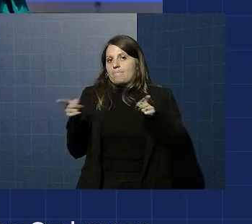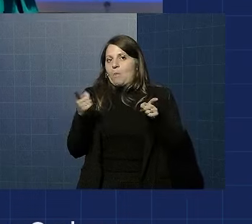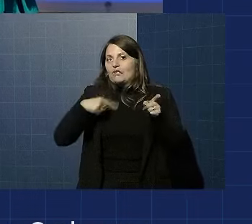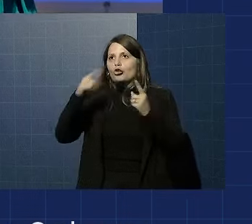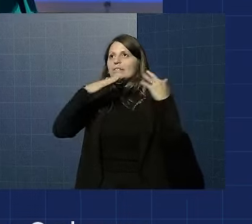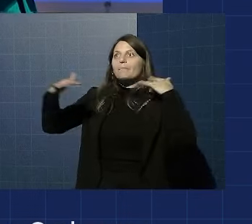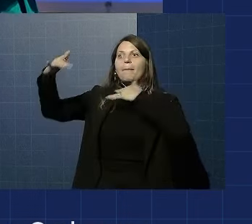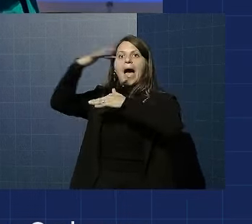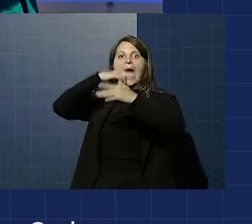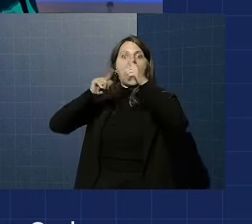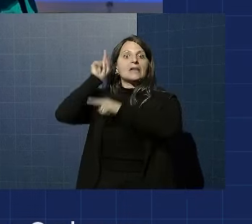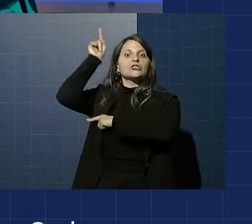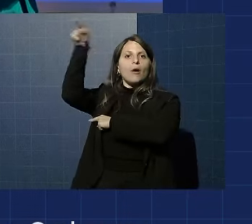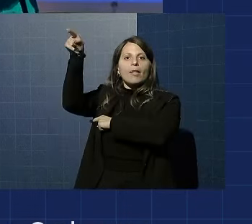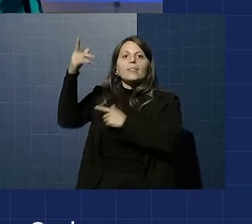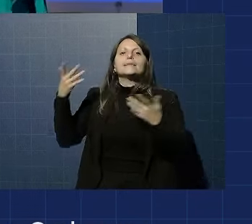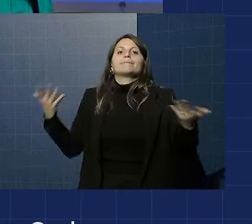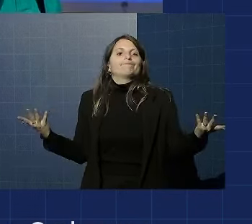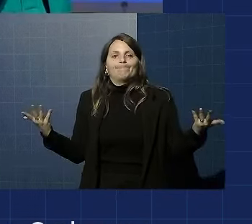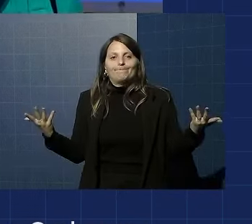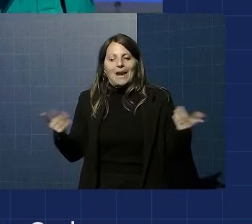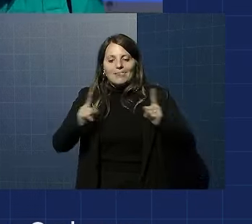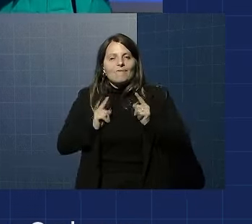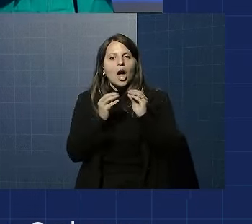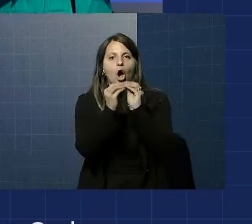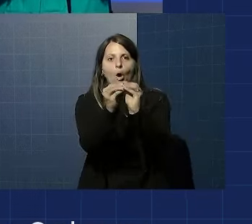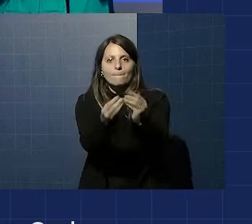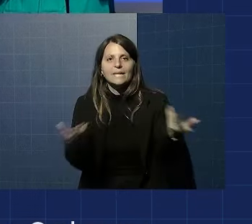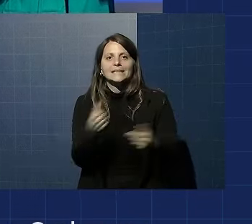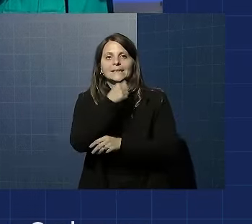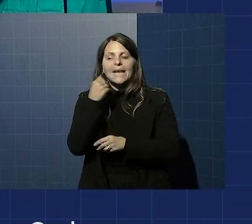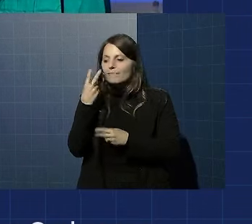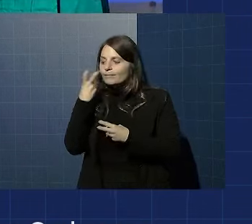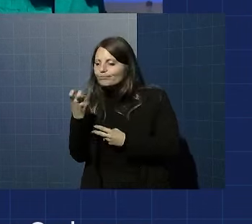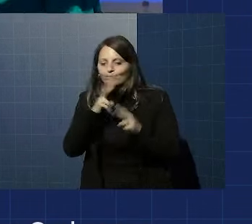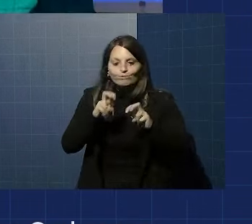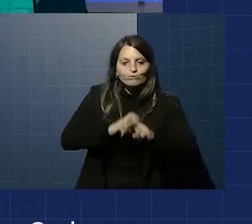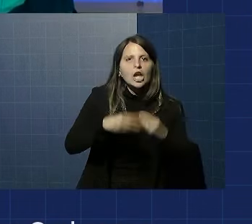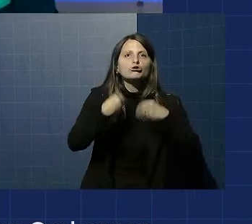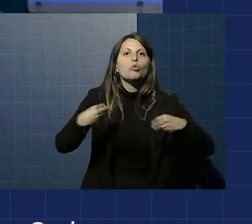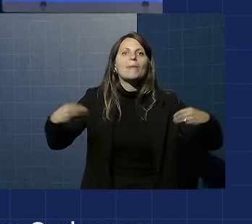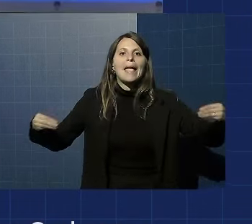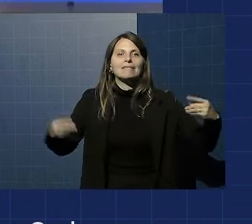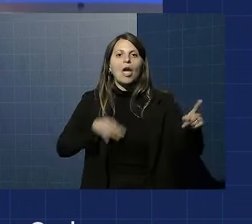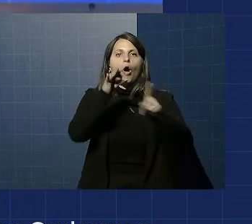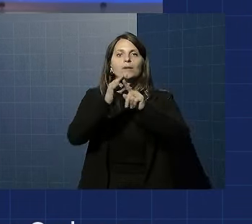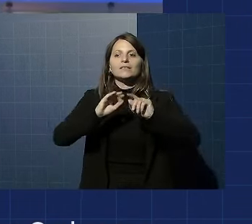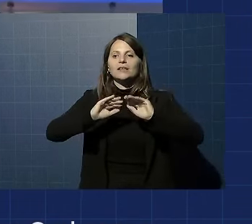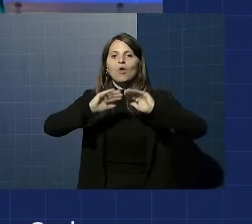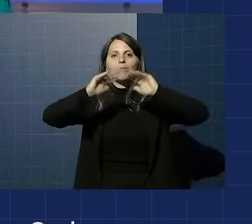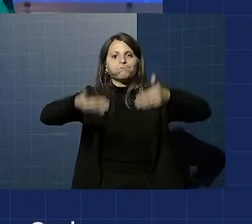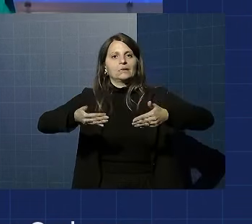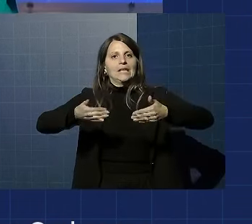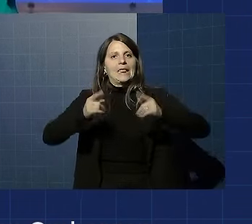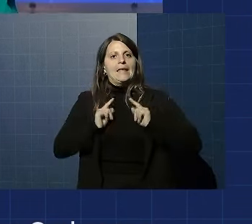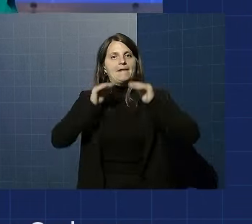much as possible. The third hazard is something that you probably can all relate